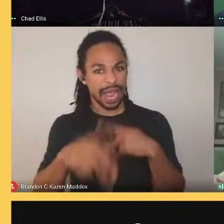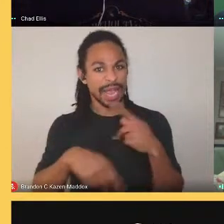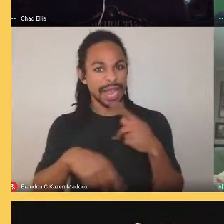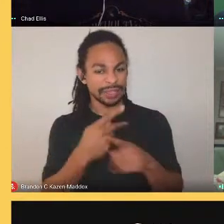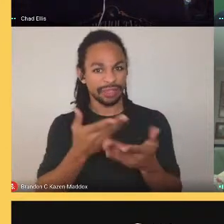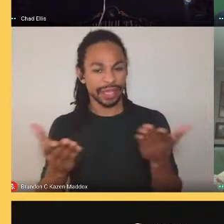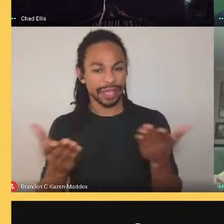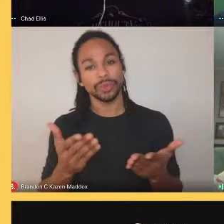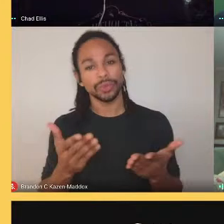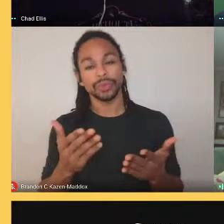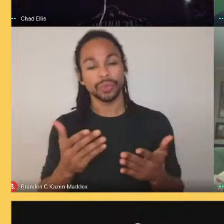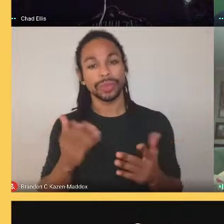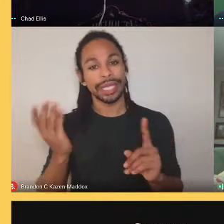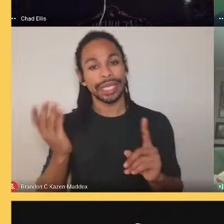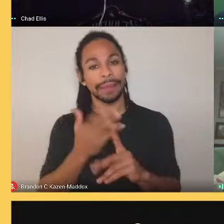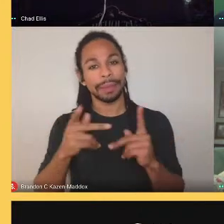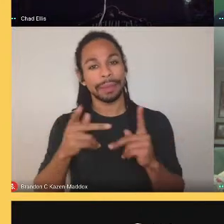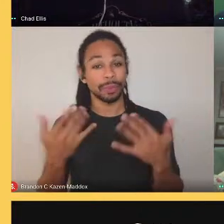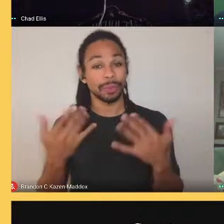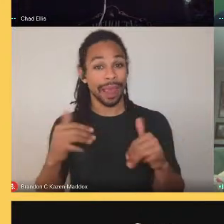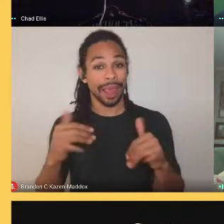characters, and to